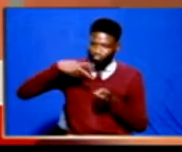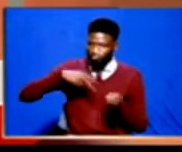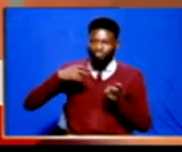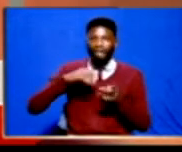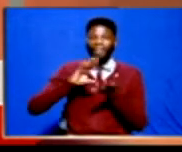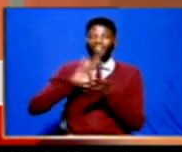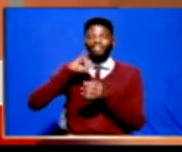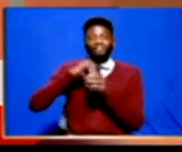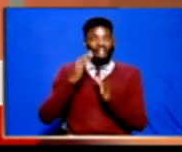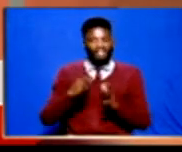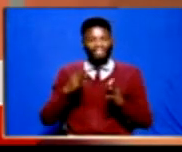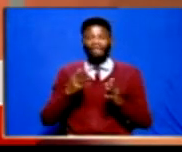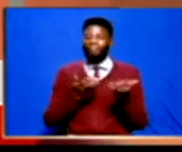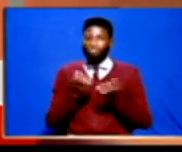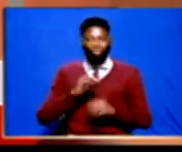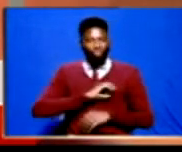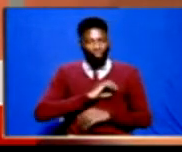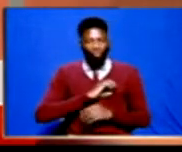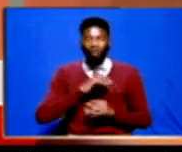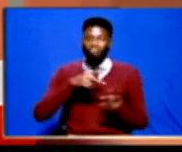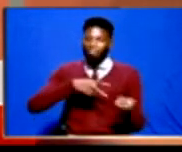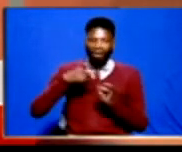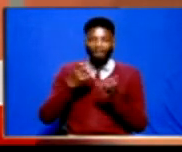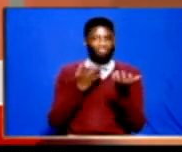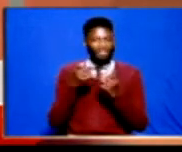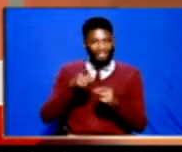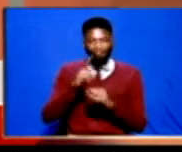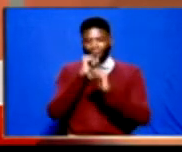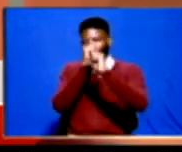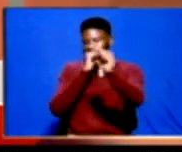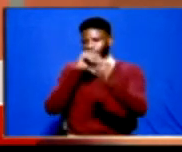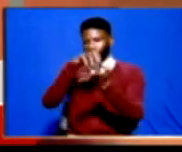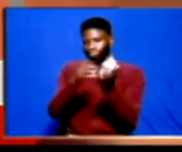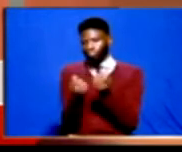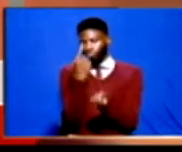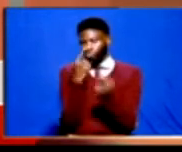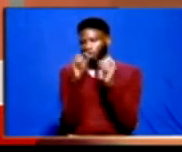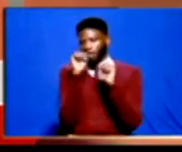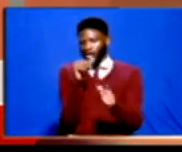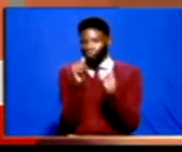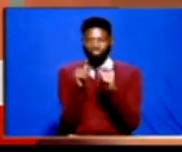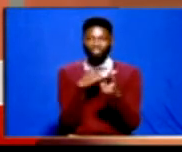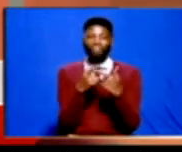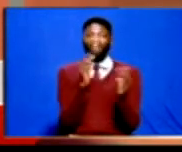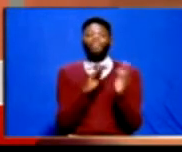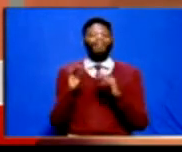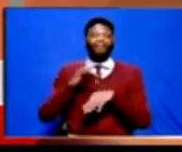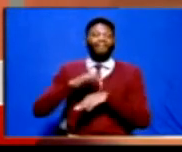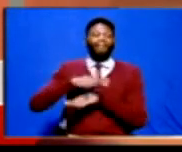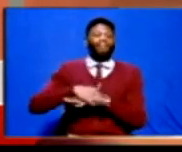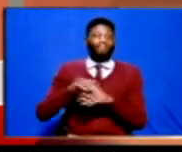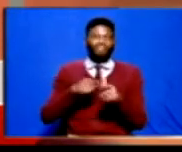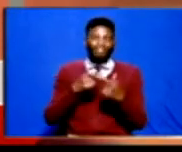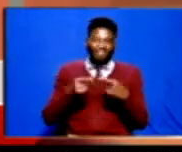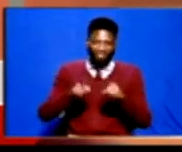to foresee some of these situations, plan for them, and create mechanisms of actually being able to put people back in